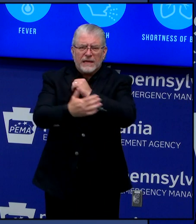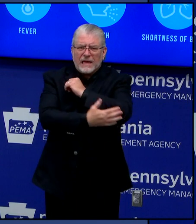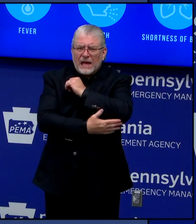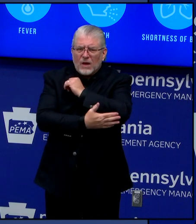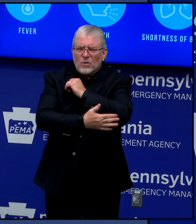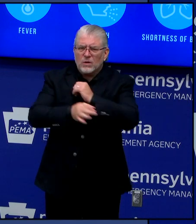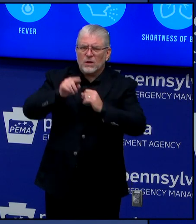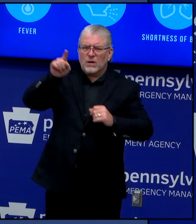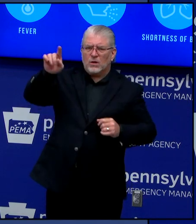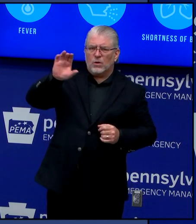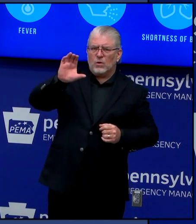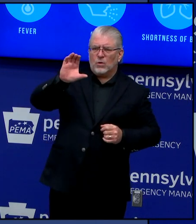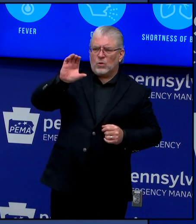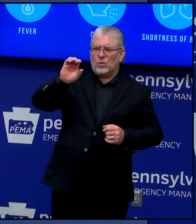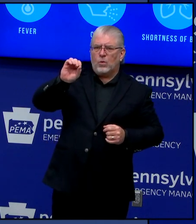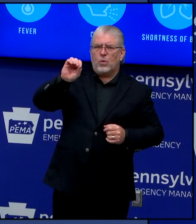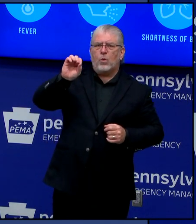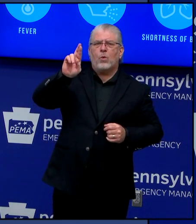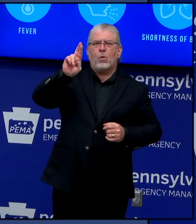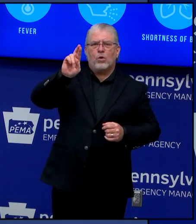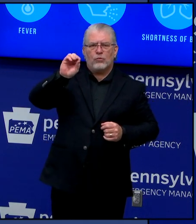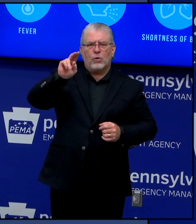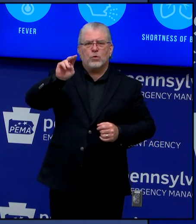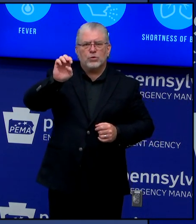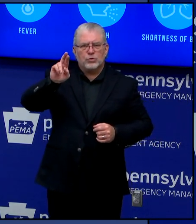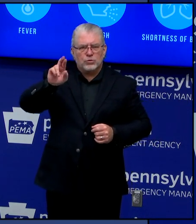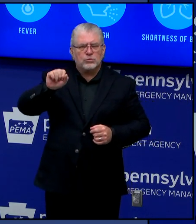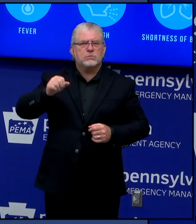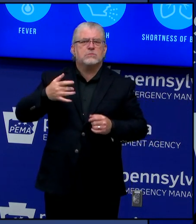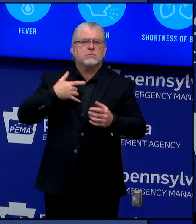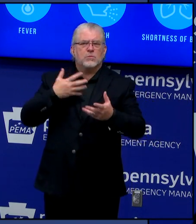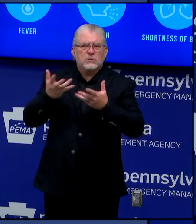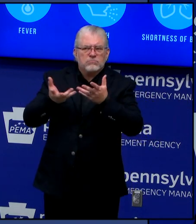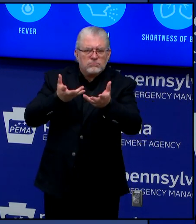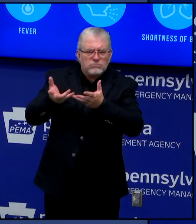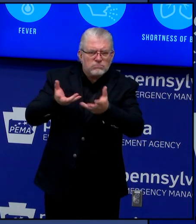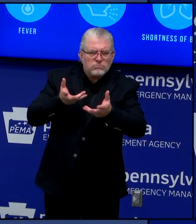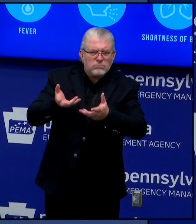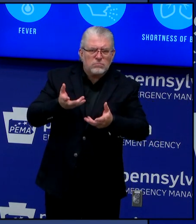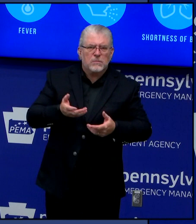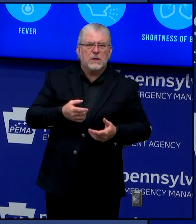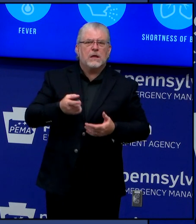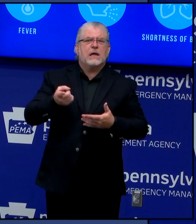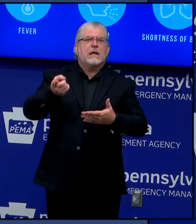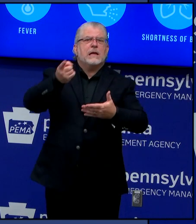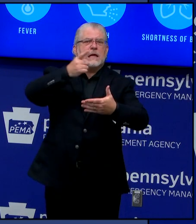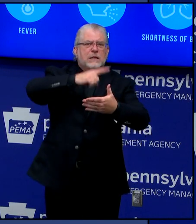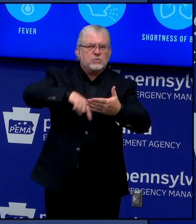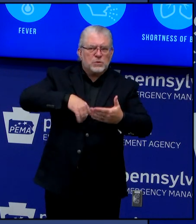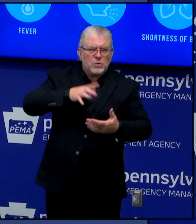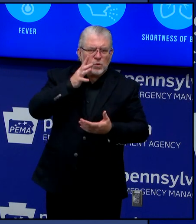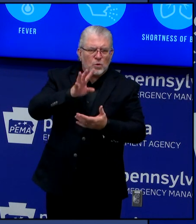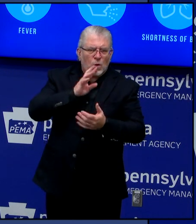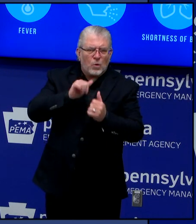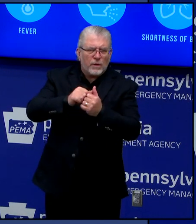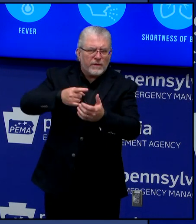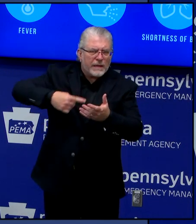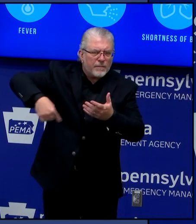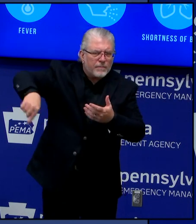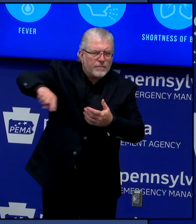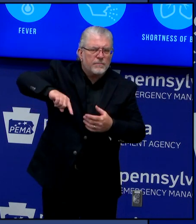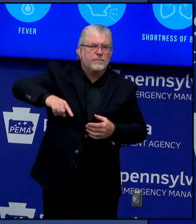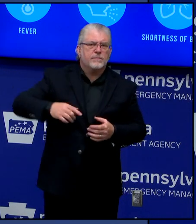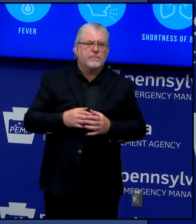arranging another phone call to try to make sure that with the Coroners Association, with the president and the executive director and other